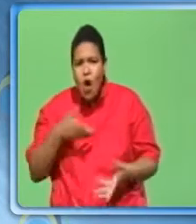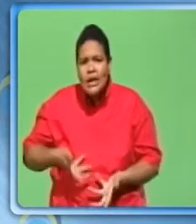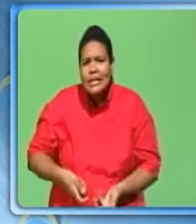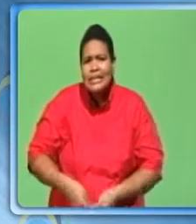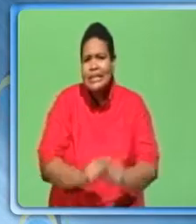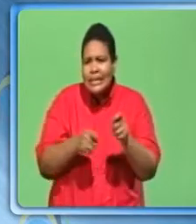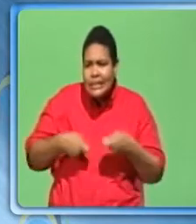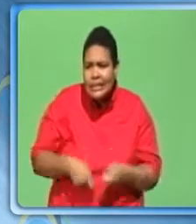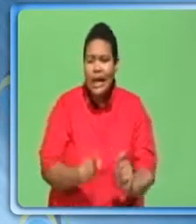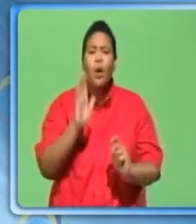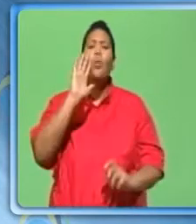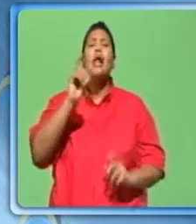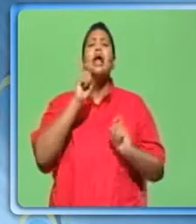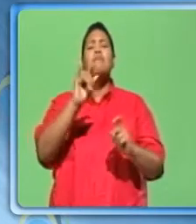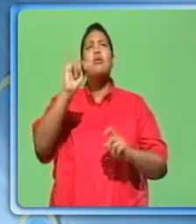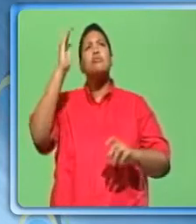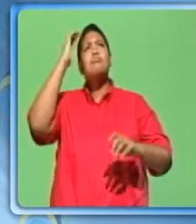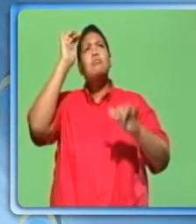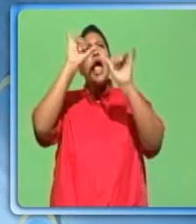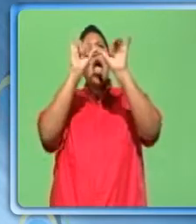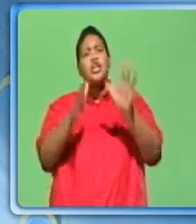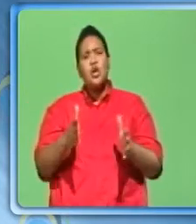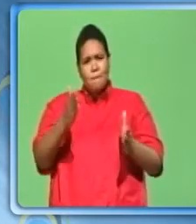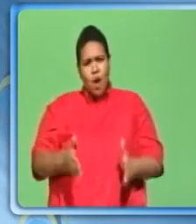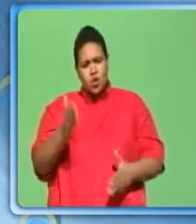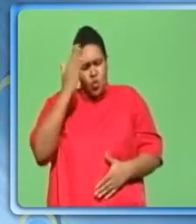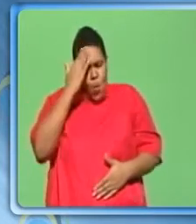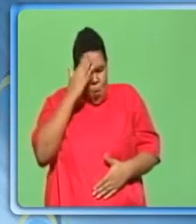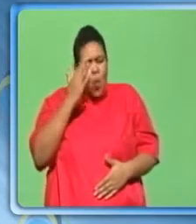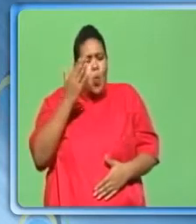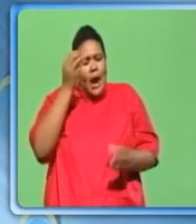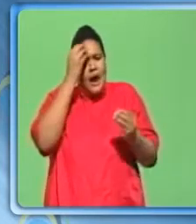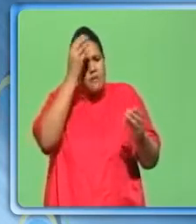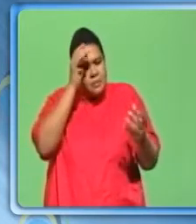pits will give the engineer information